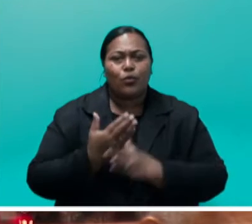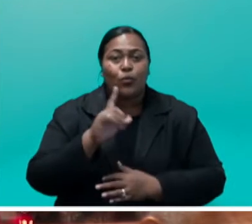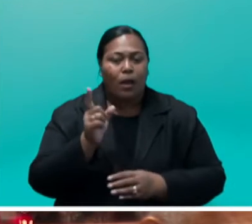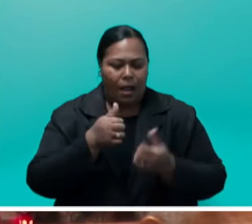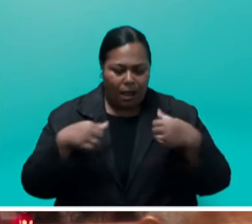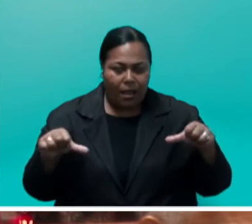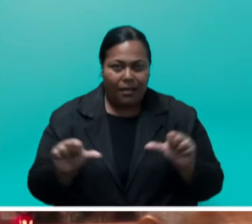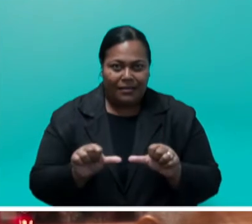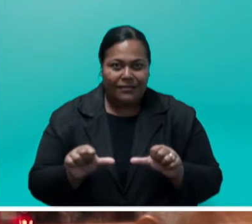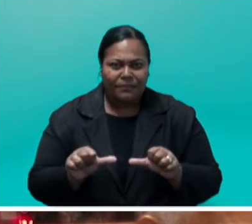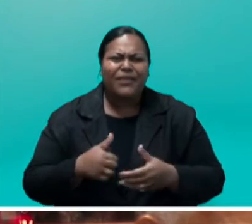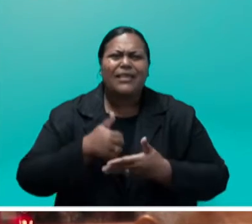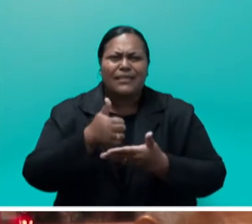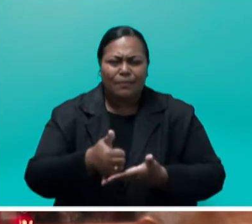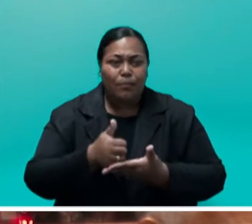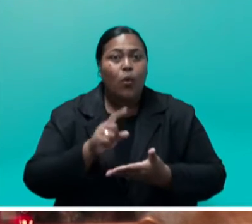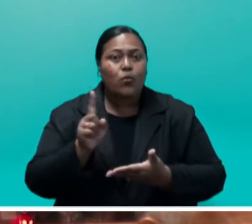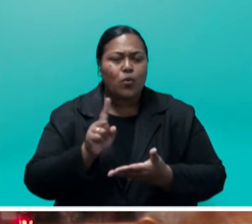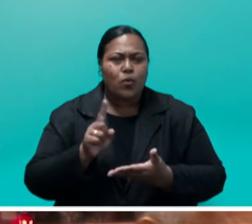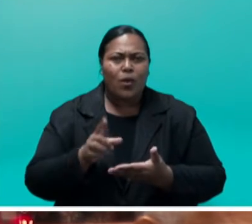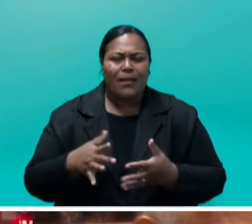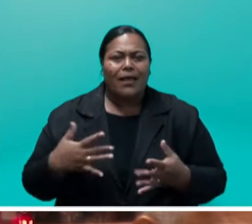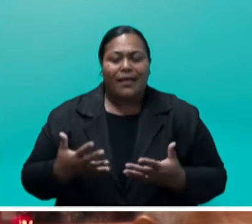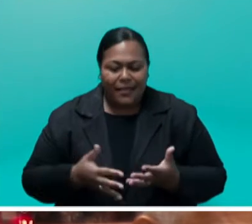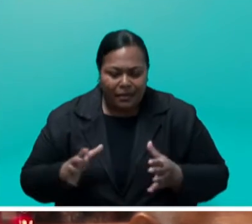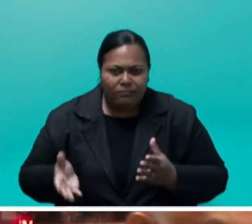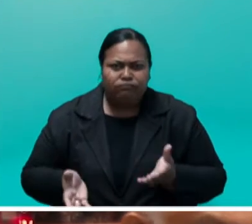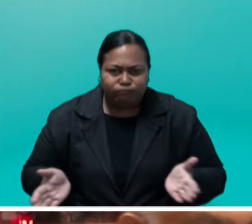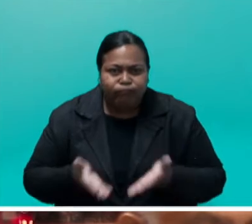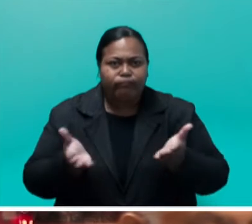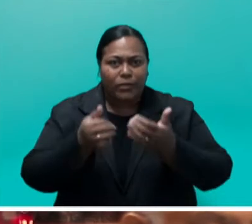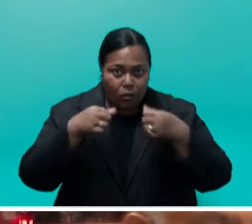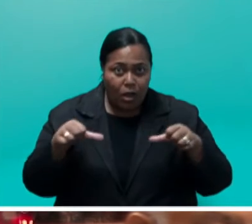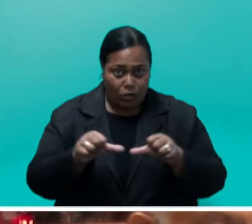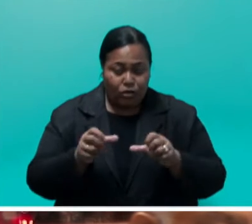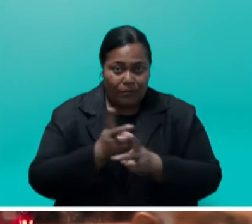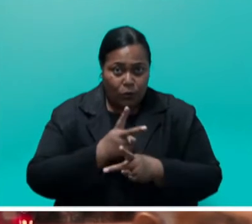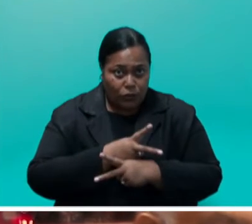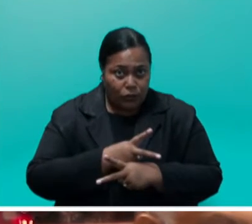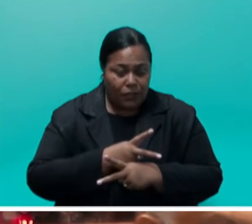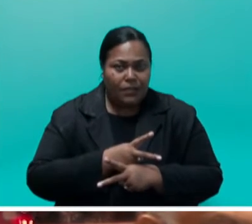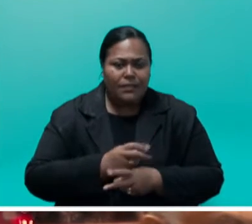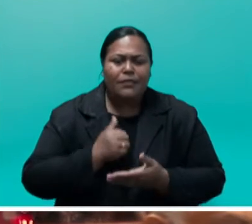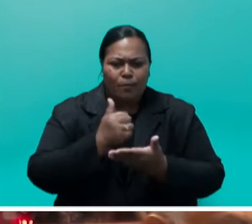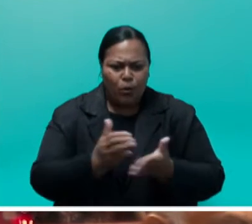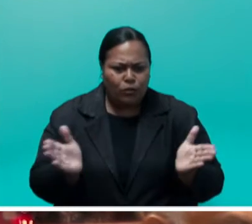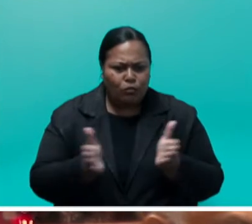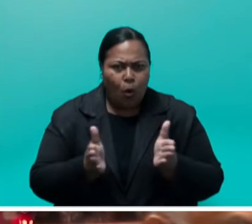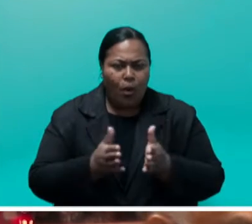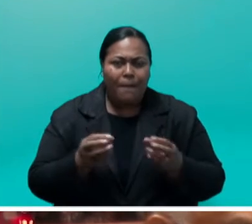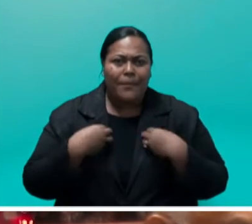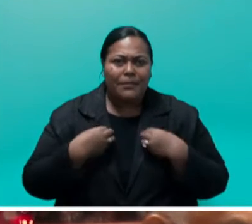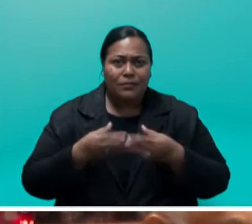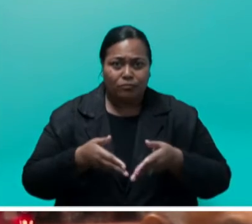support large-scale agriculture production to achieve economies of scale, support the development of SMEs. In